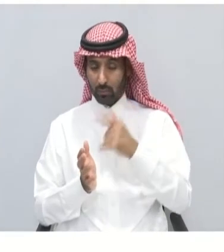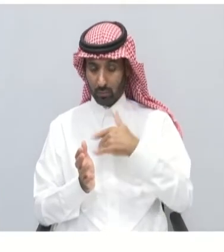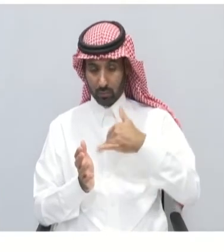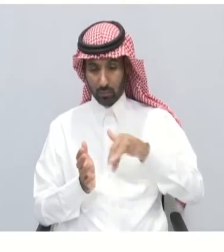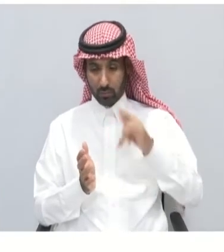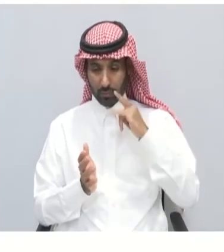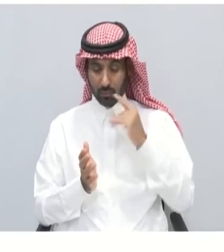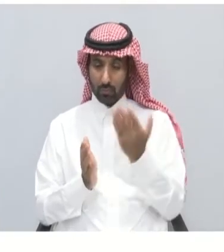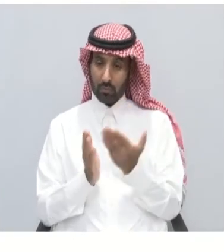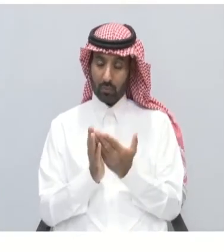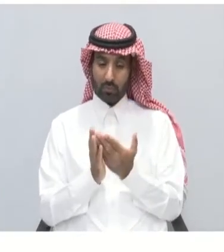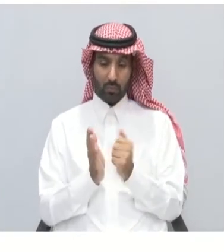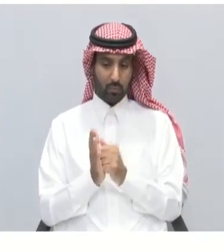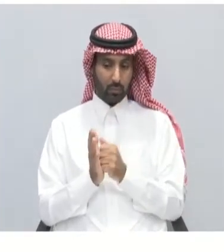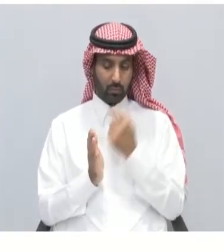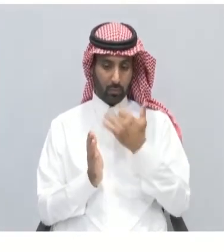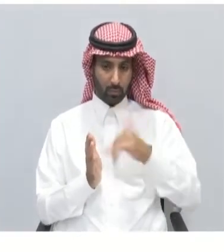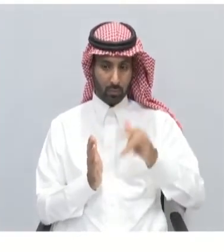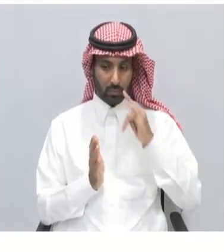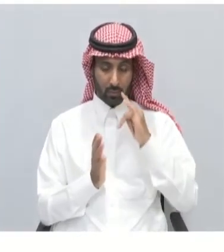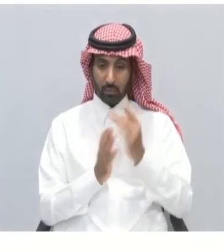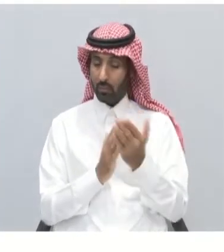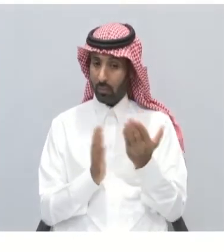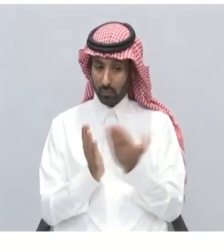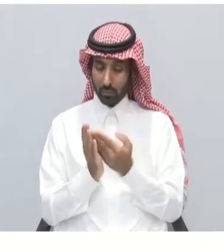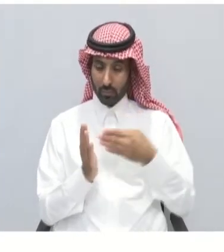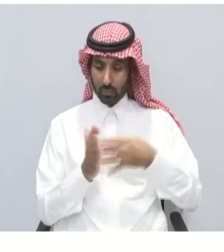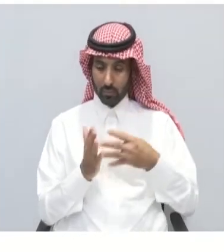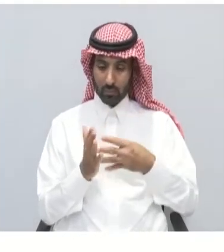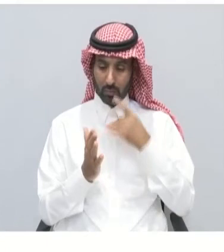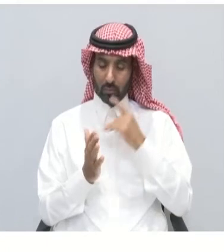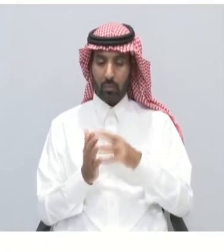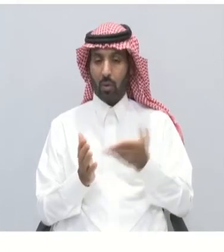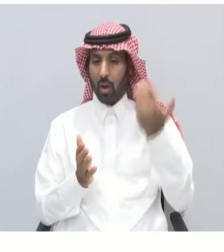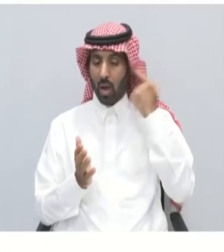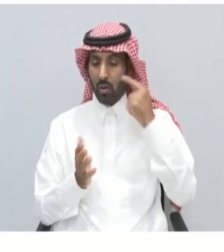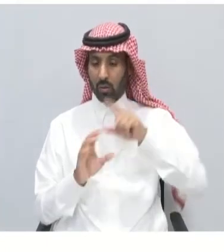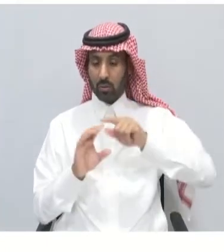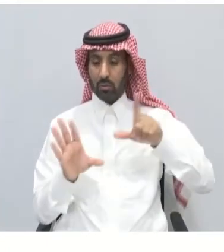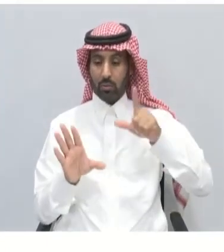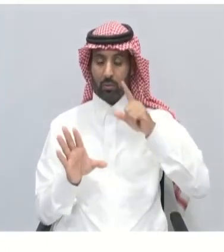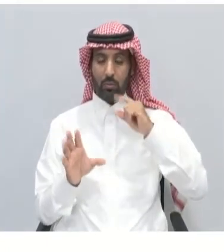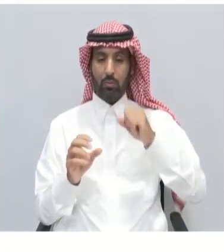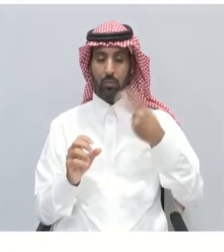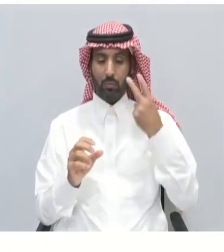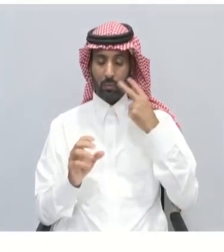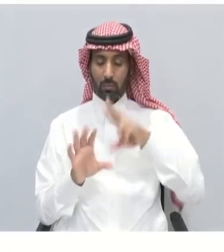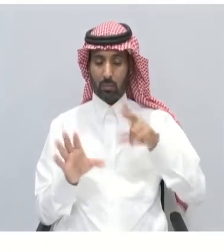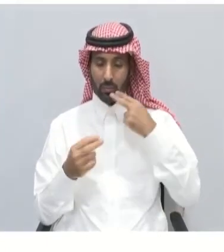at the university? Shahad would say, I left 2 weeks before the beginning of the